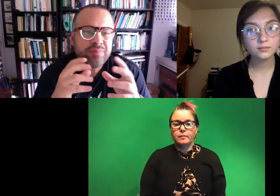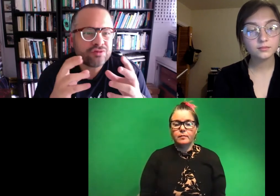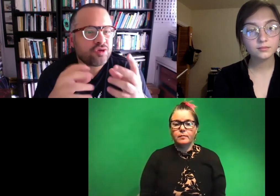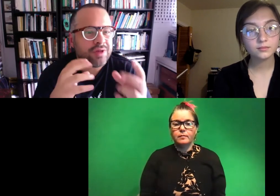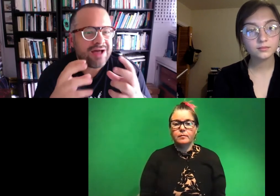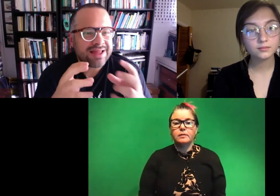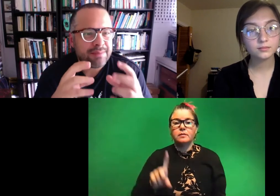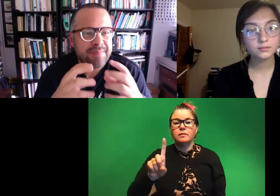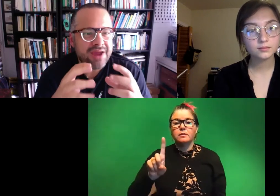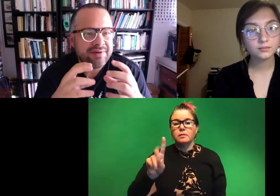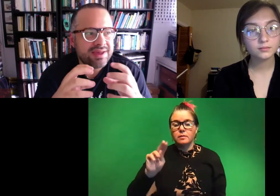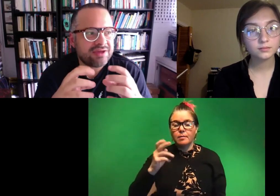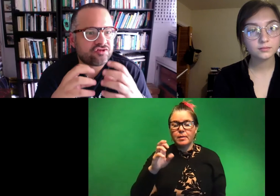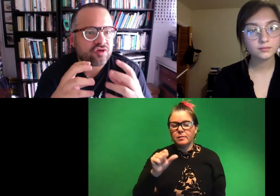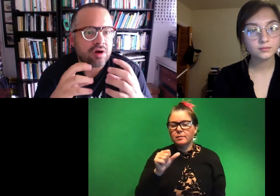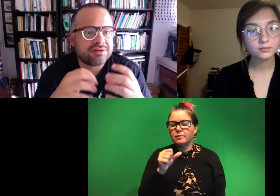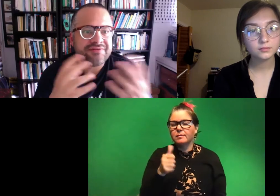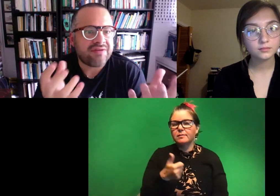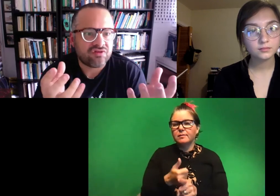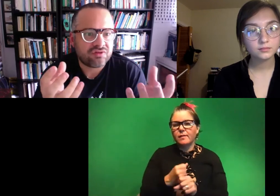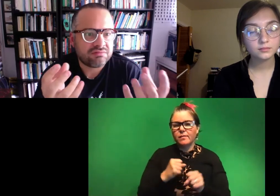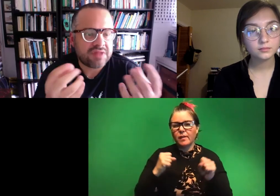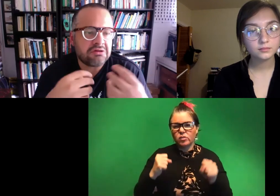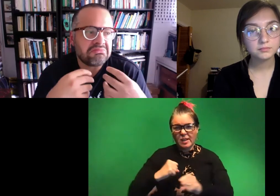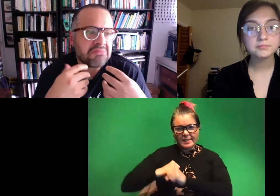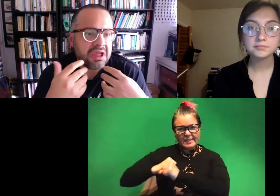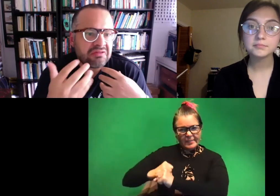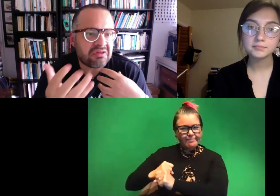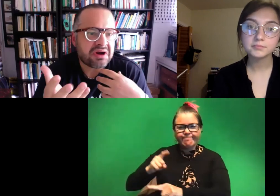Dung beetles don't have like a very strong defense.